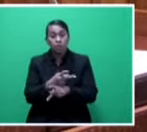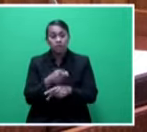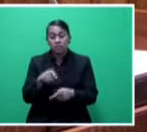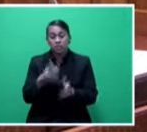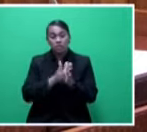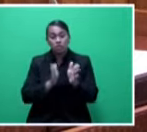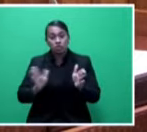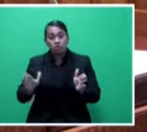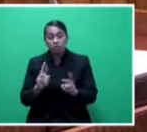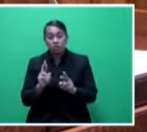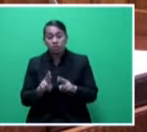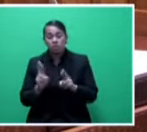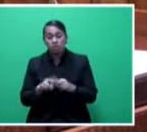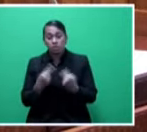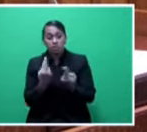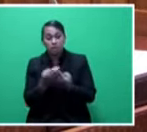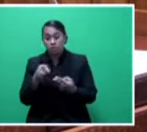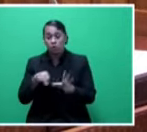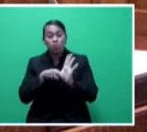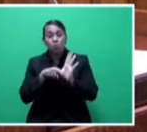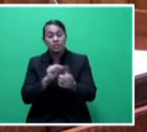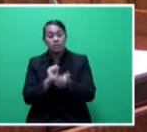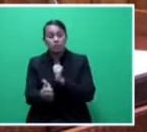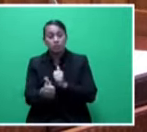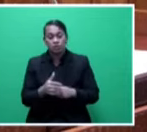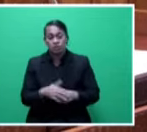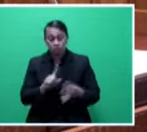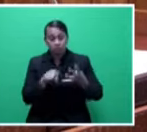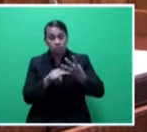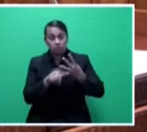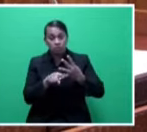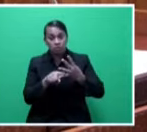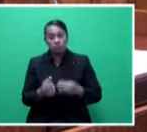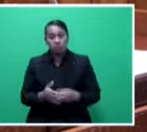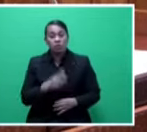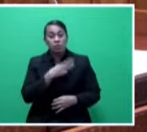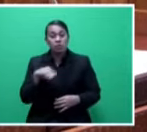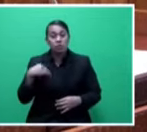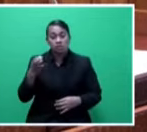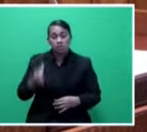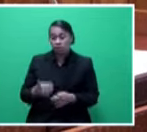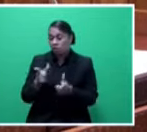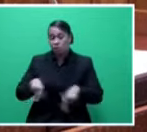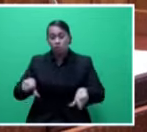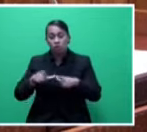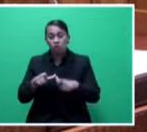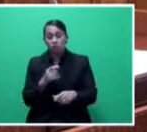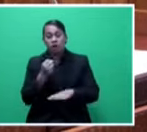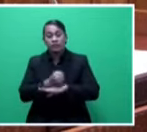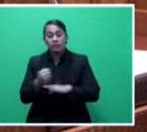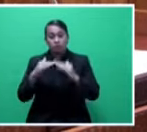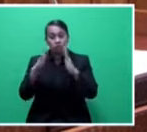Relations, Youth and Sports. And 4. Minister for Local Government, Housing and